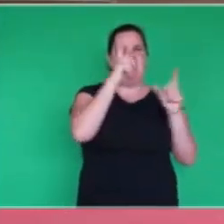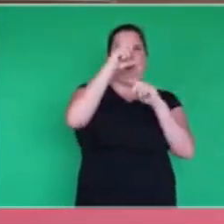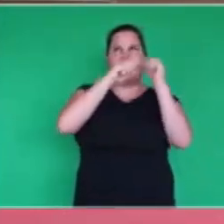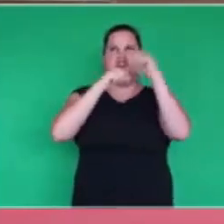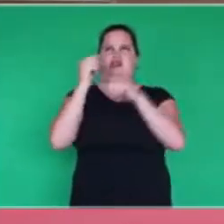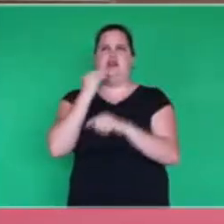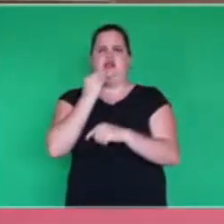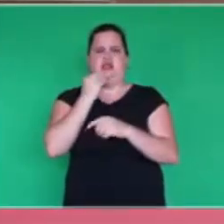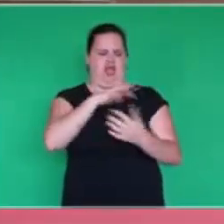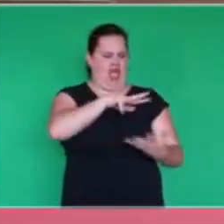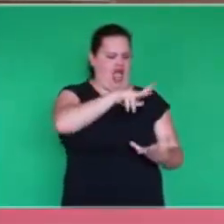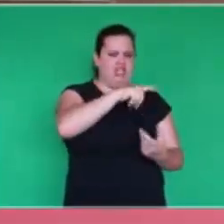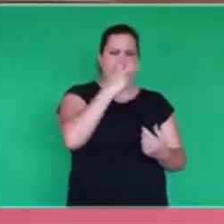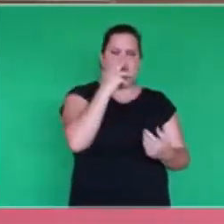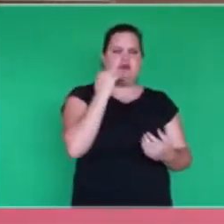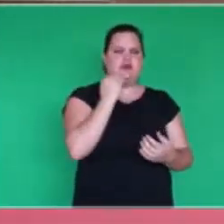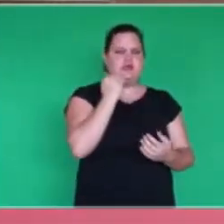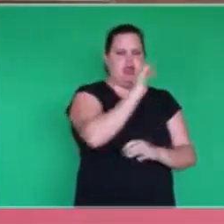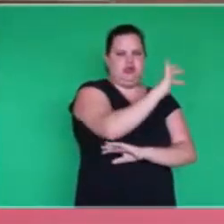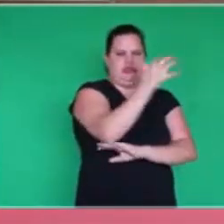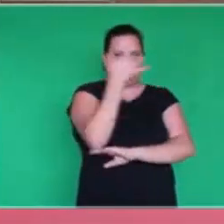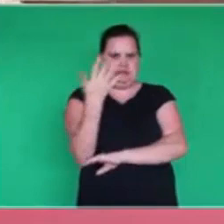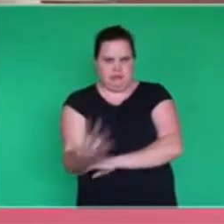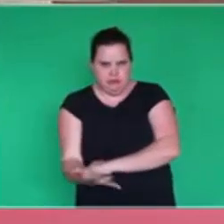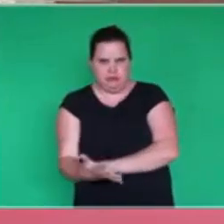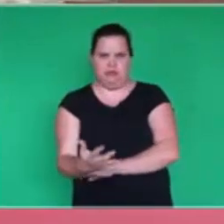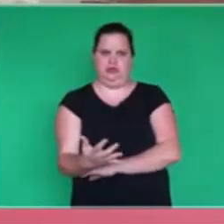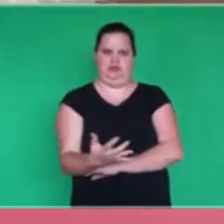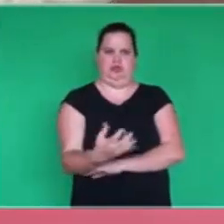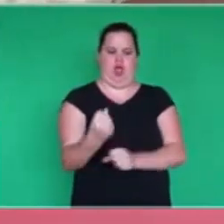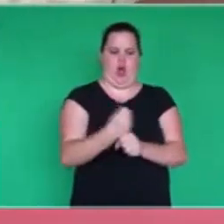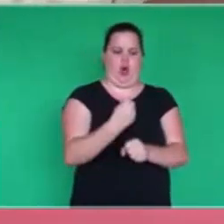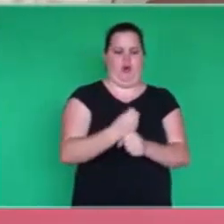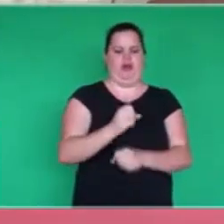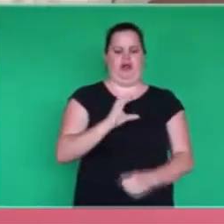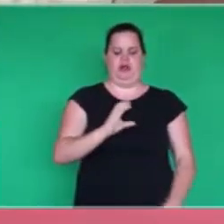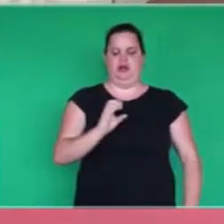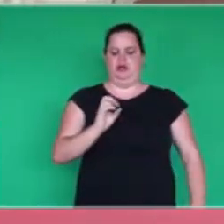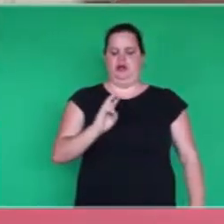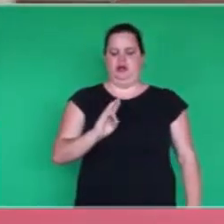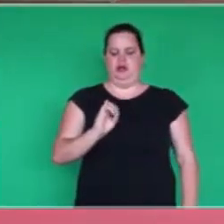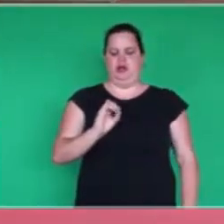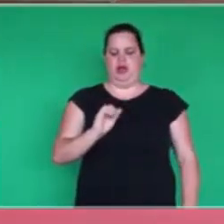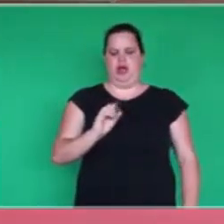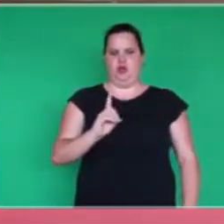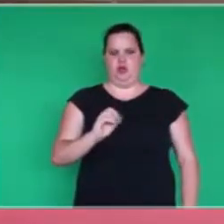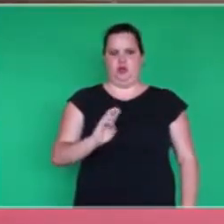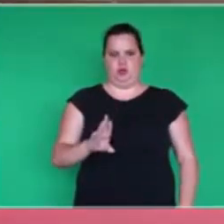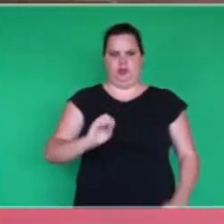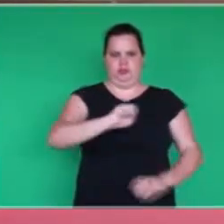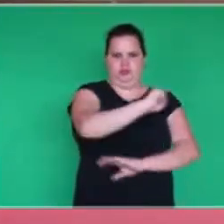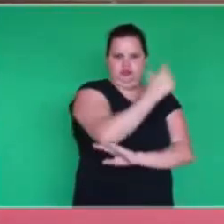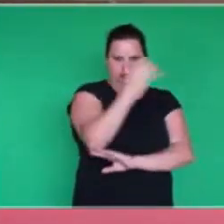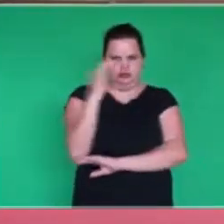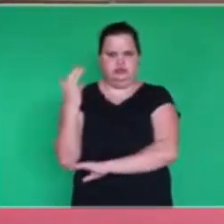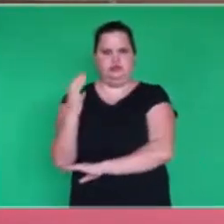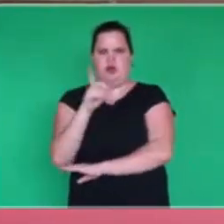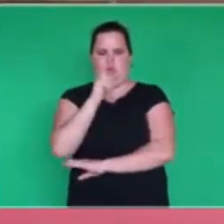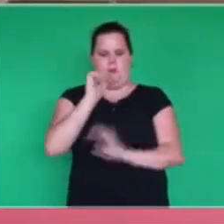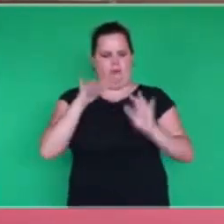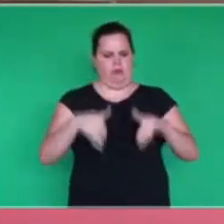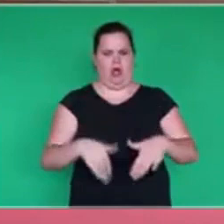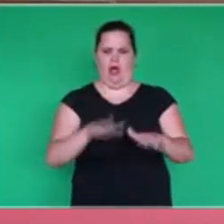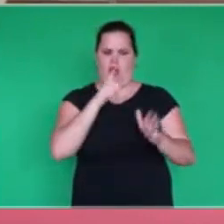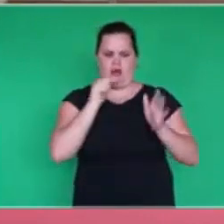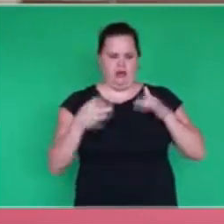see God has many judgments. Judgments over the creative work, over creation. We